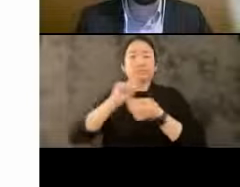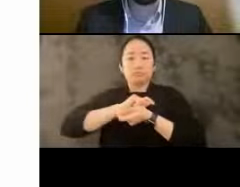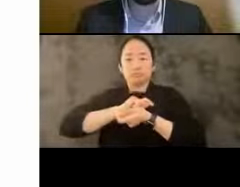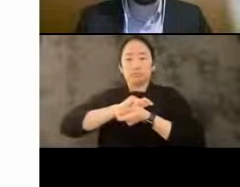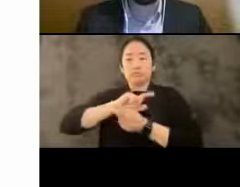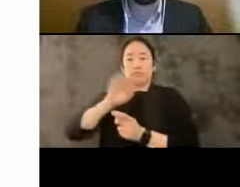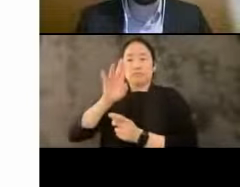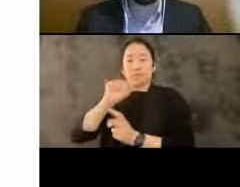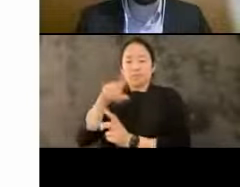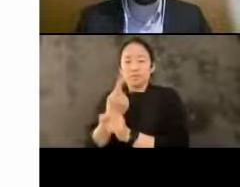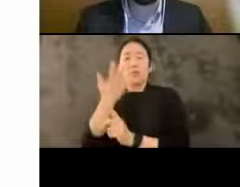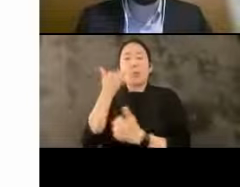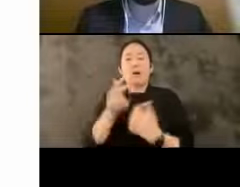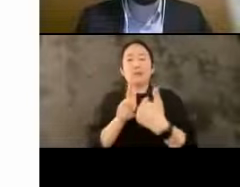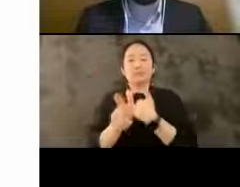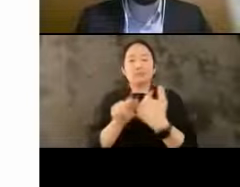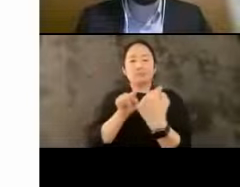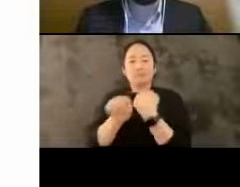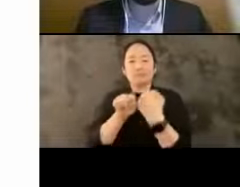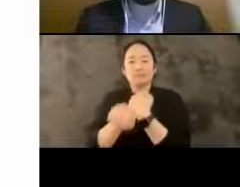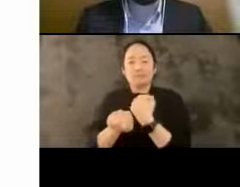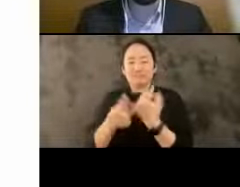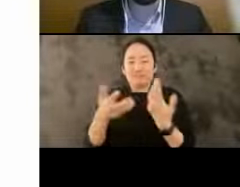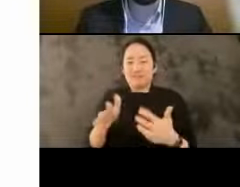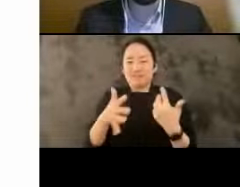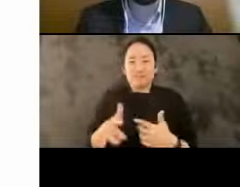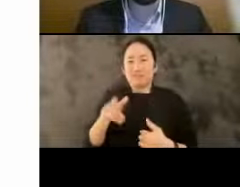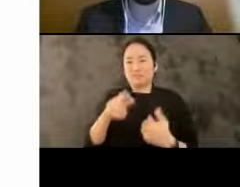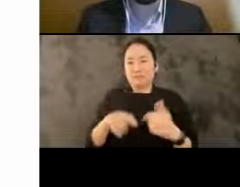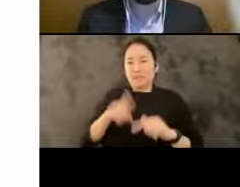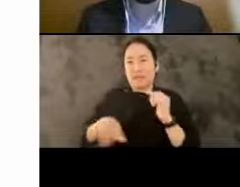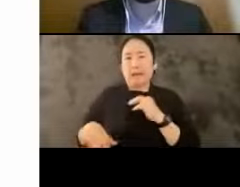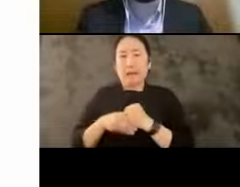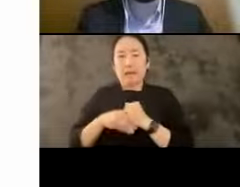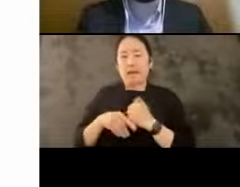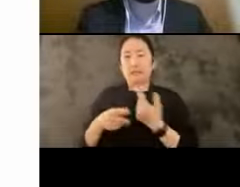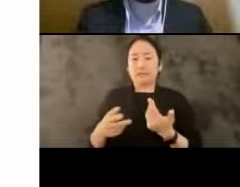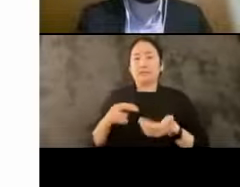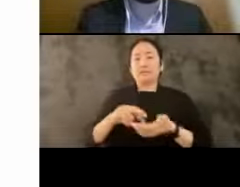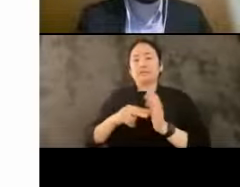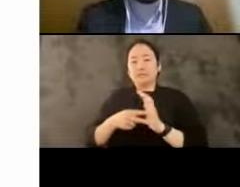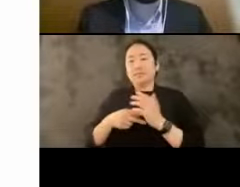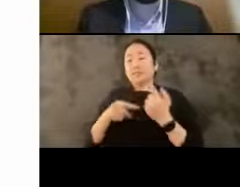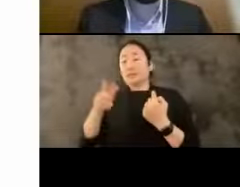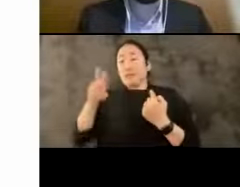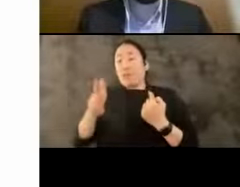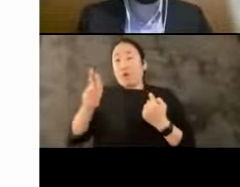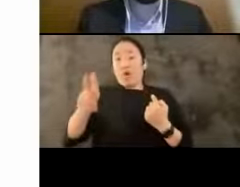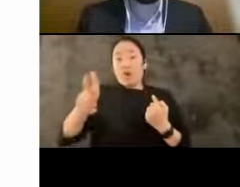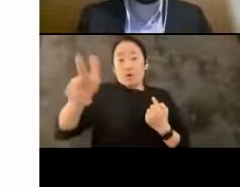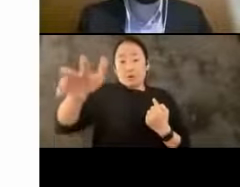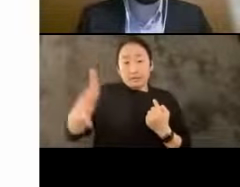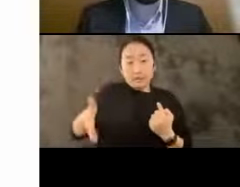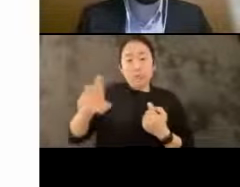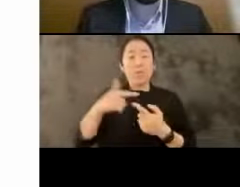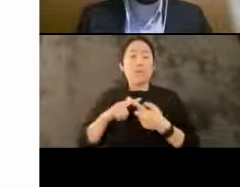one drive lane in each direction. So that's a segment where we would be looking at converting parking and in some cases a parking and a bike